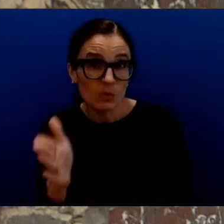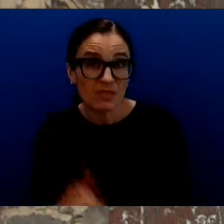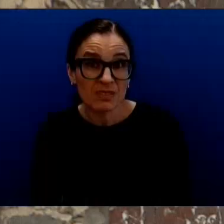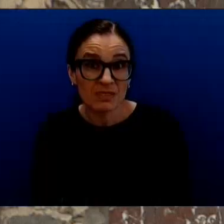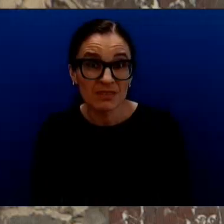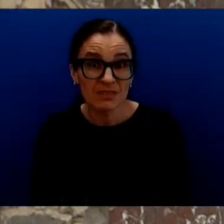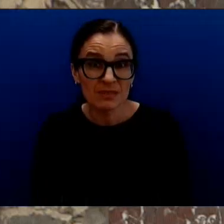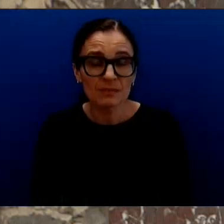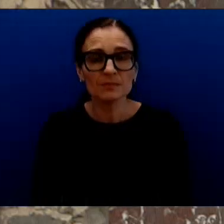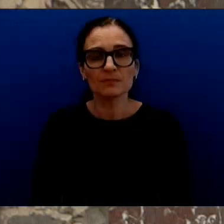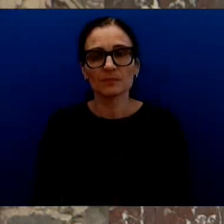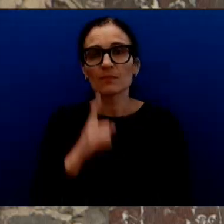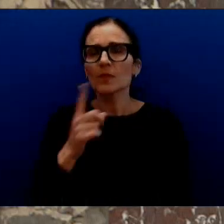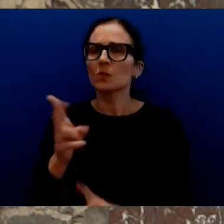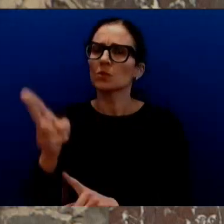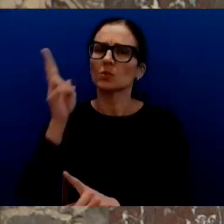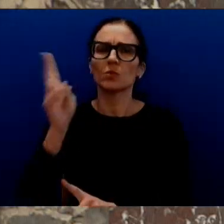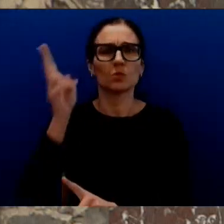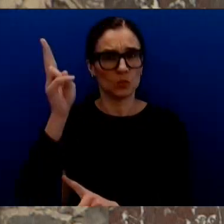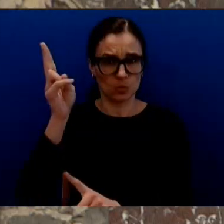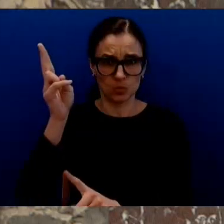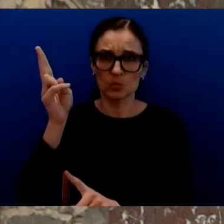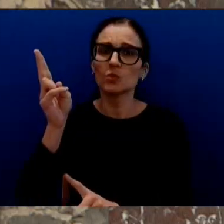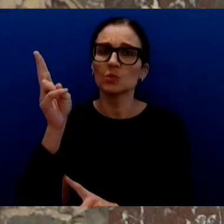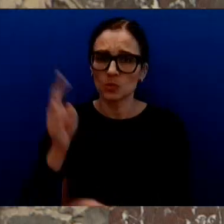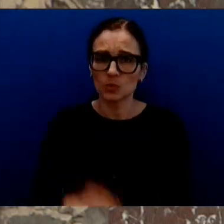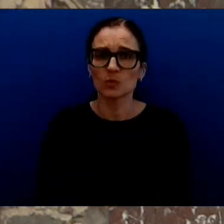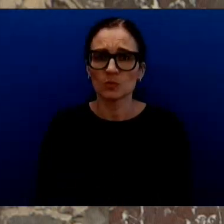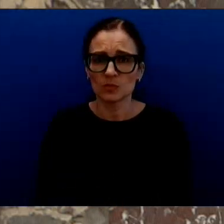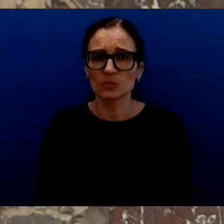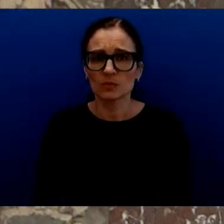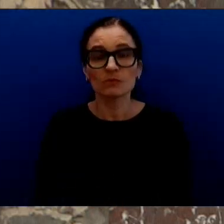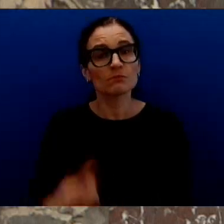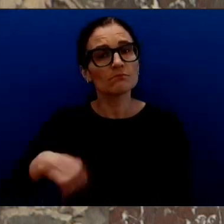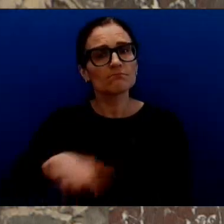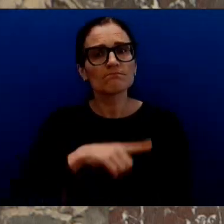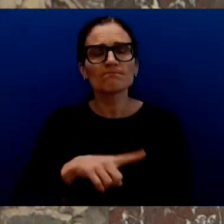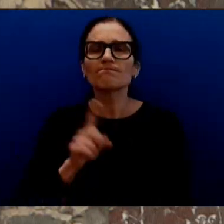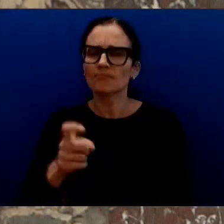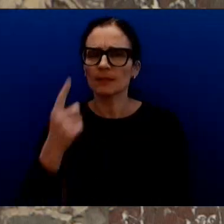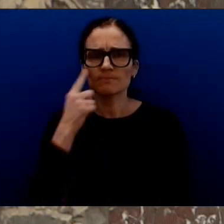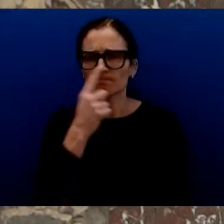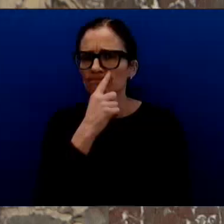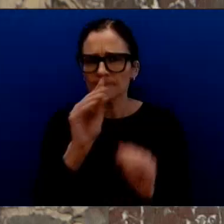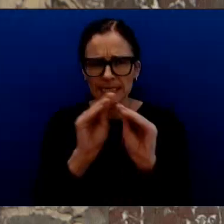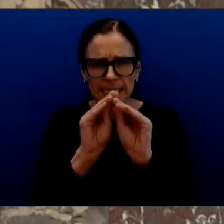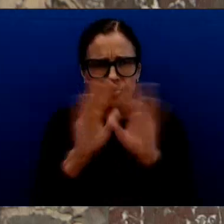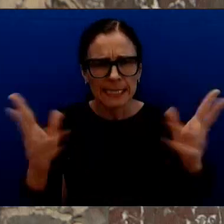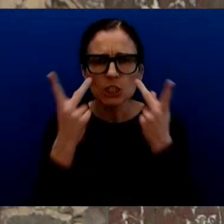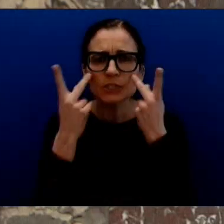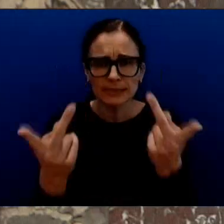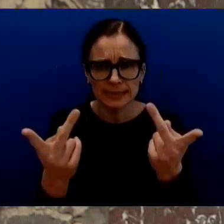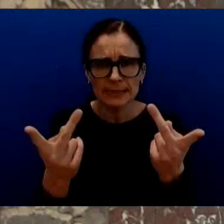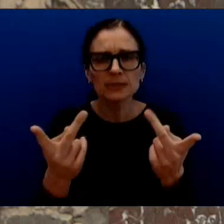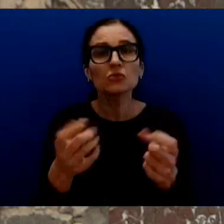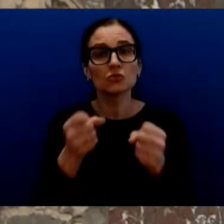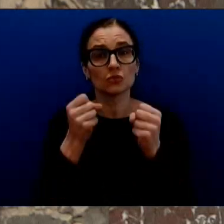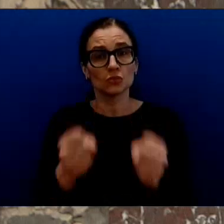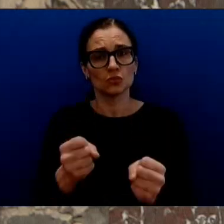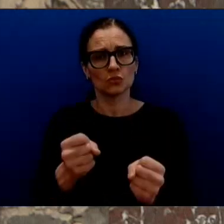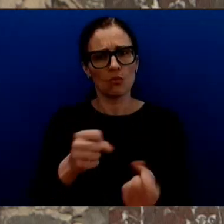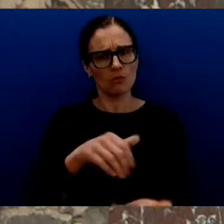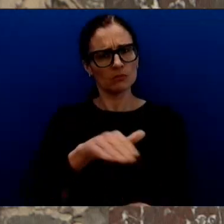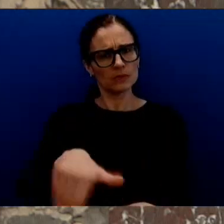on all of us to be strong of heart and clear-eyed, have a strong moral center. That's why British Columbians join